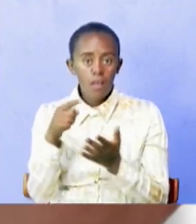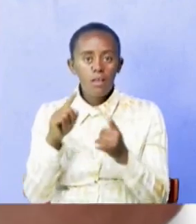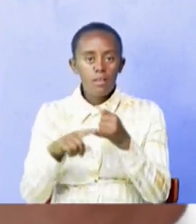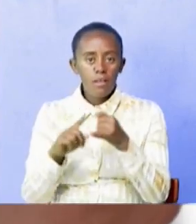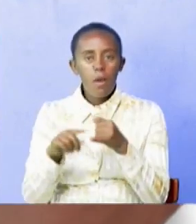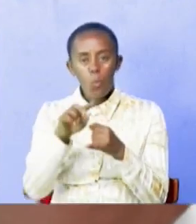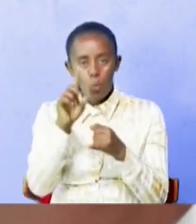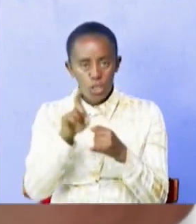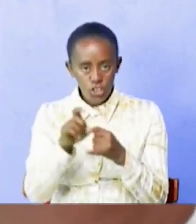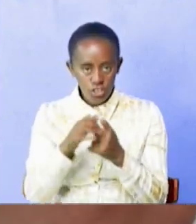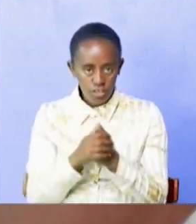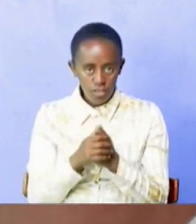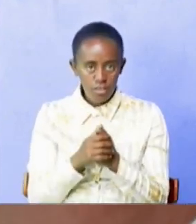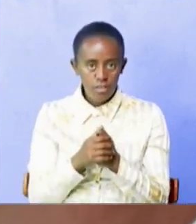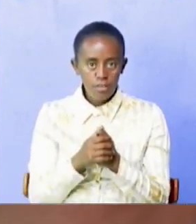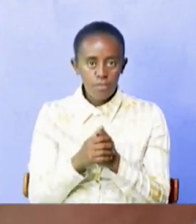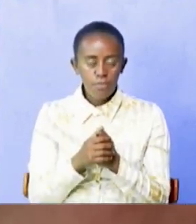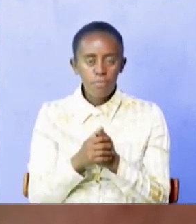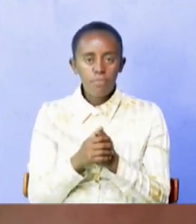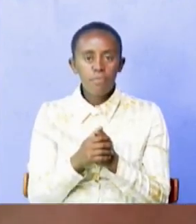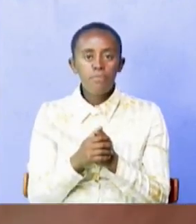question.